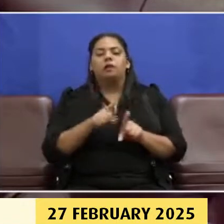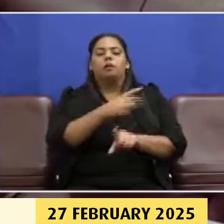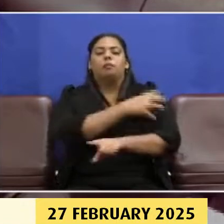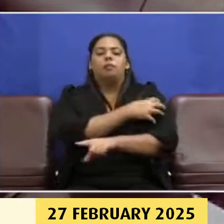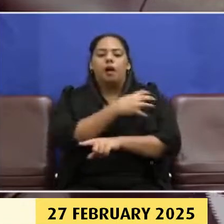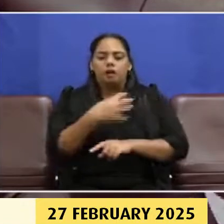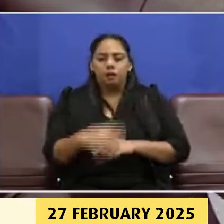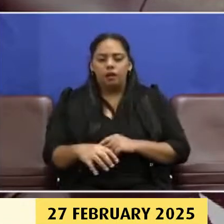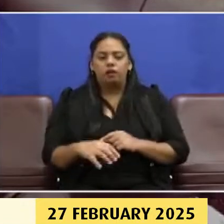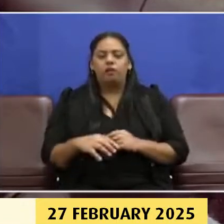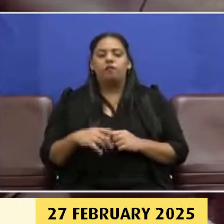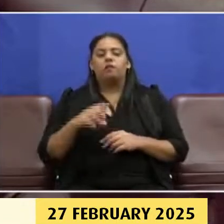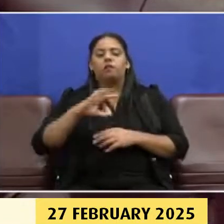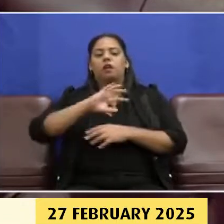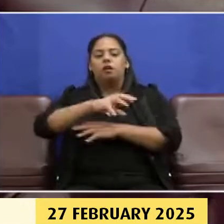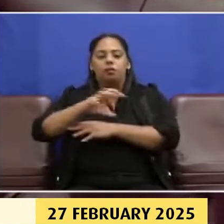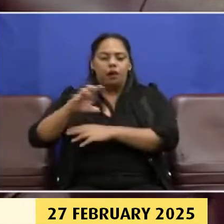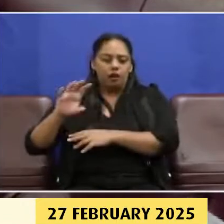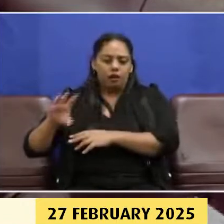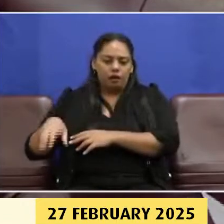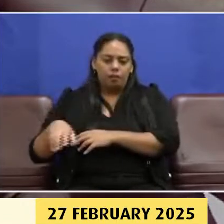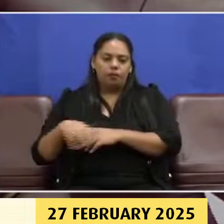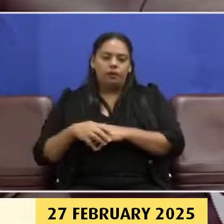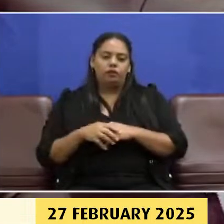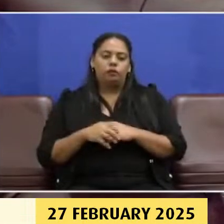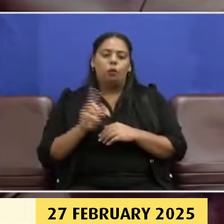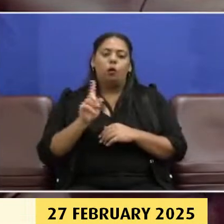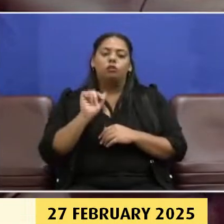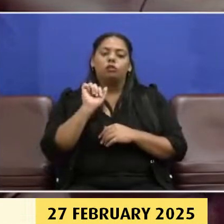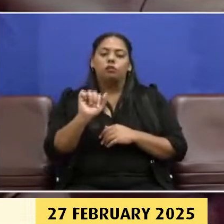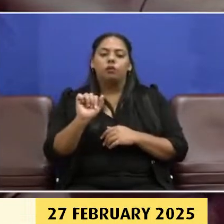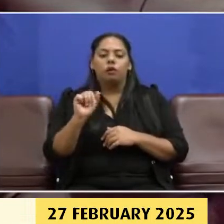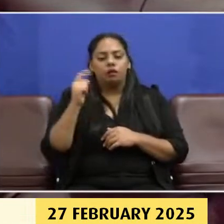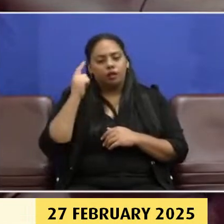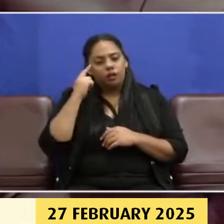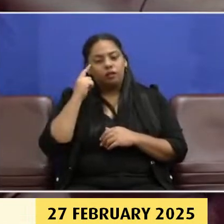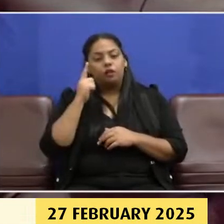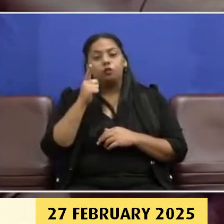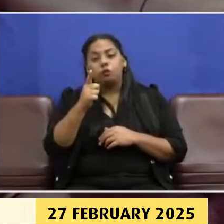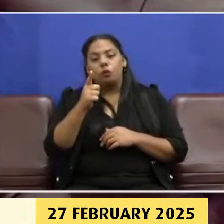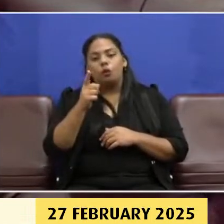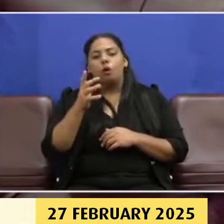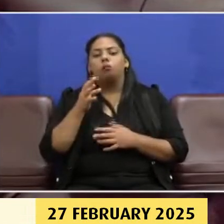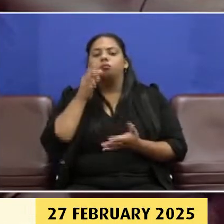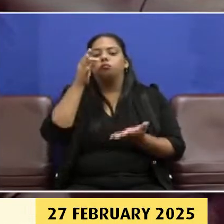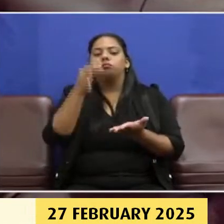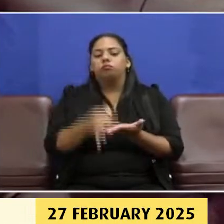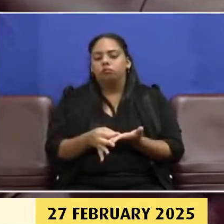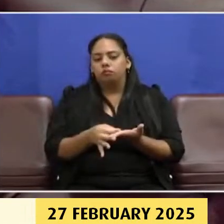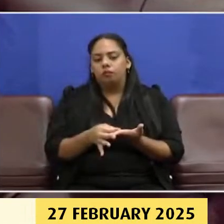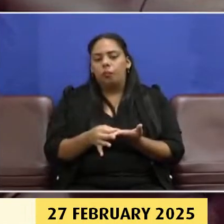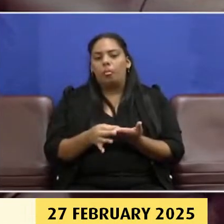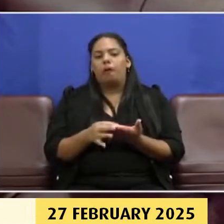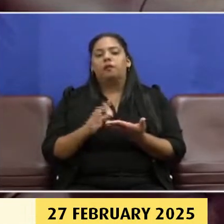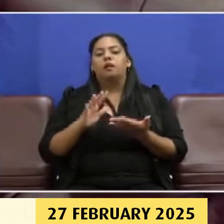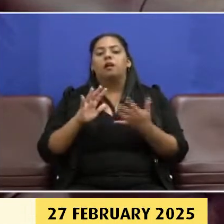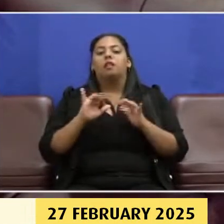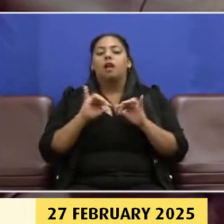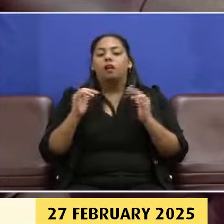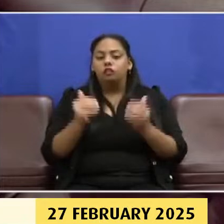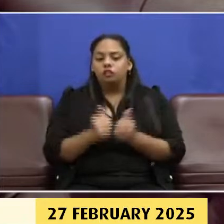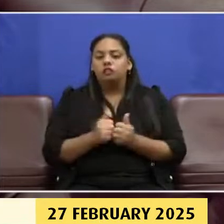all stakeholders. What strategies would you recommend to ensure that the agency